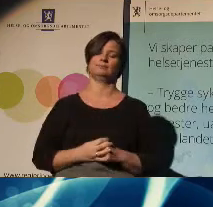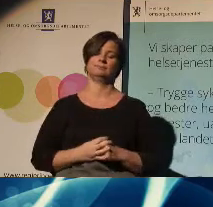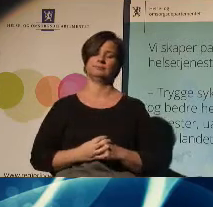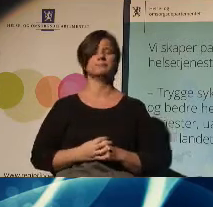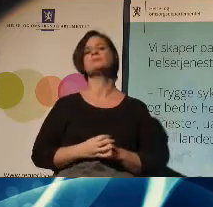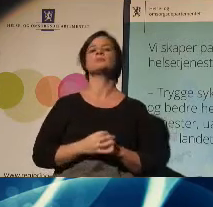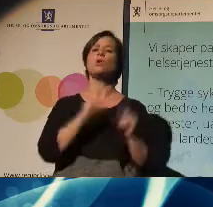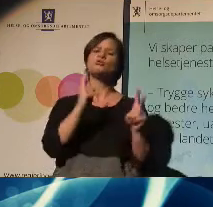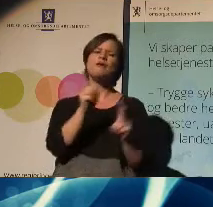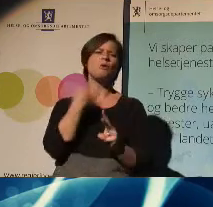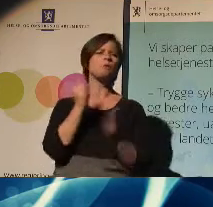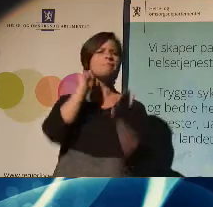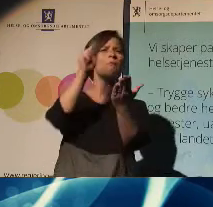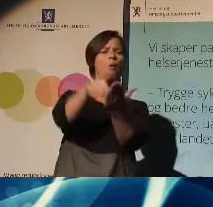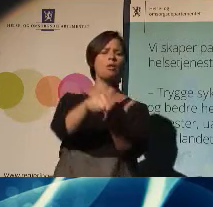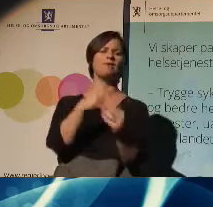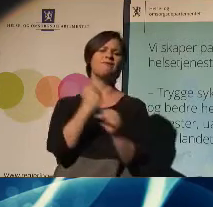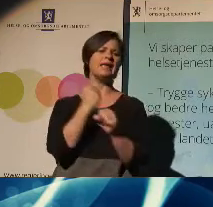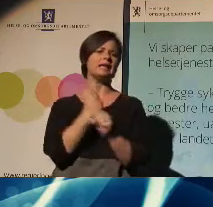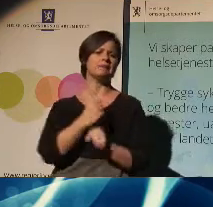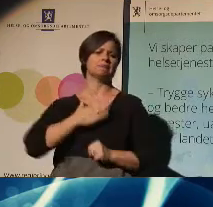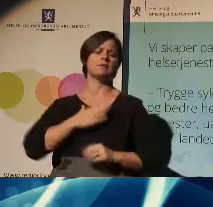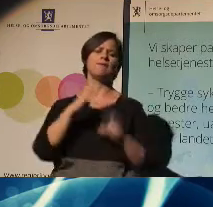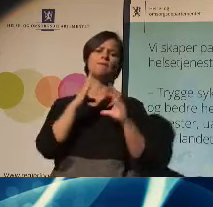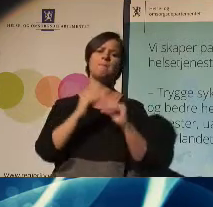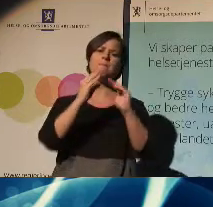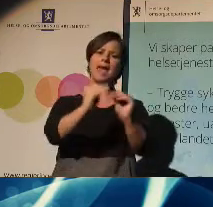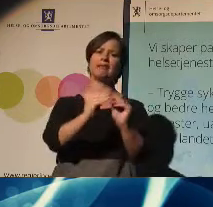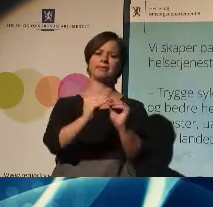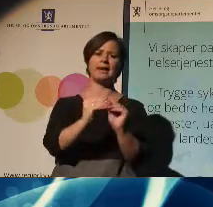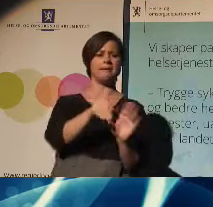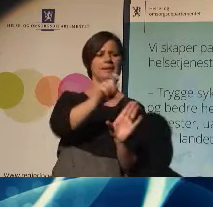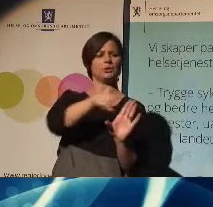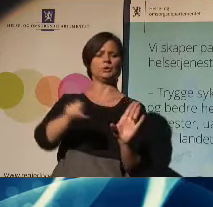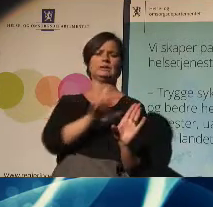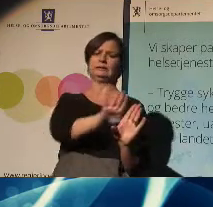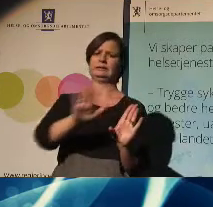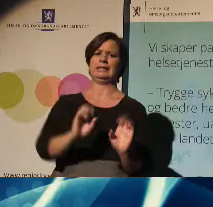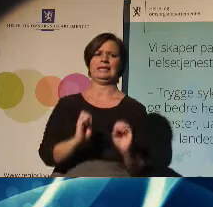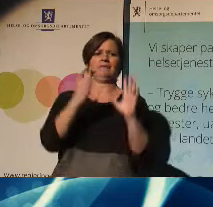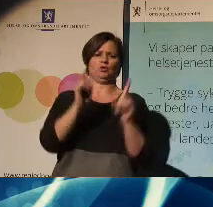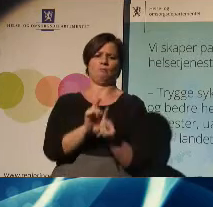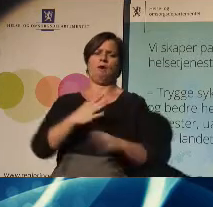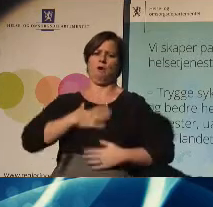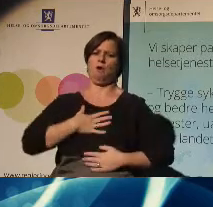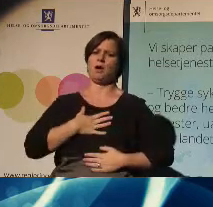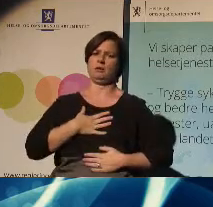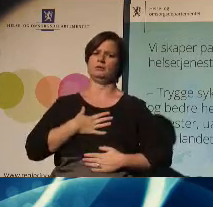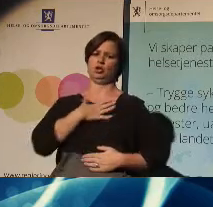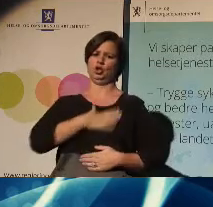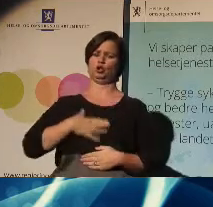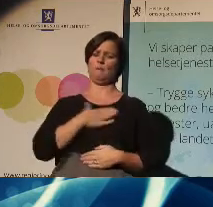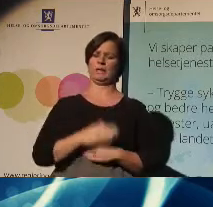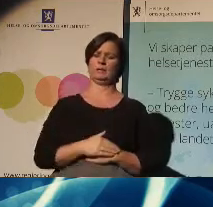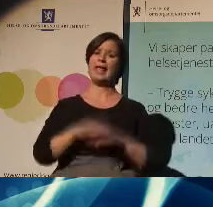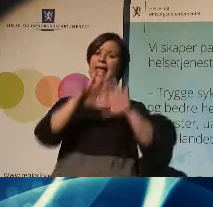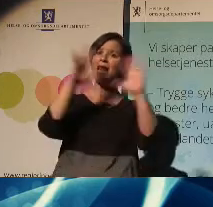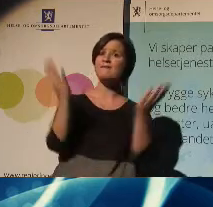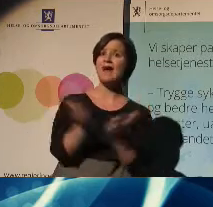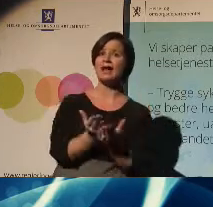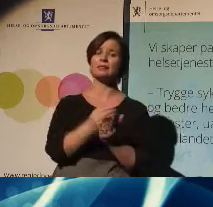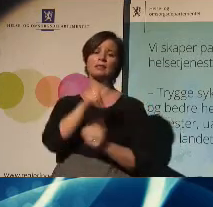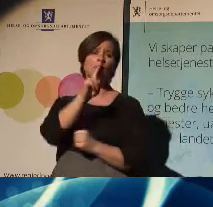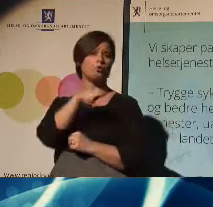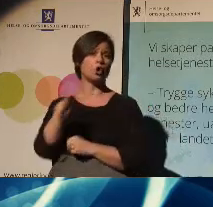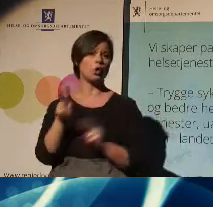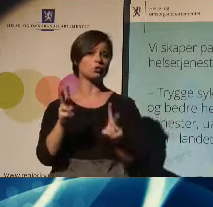mission really is to help improve the lives of people with Parkinson's disease worldwide, and that includes Norway. And